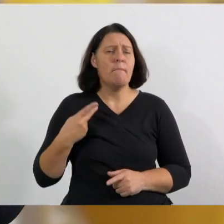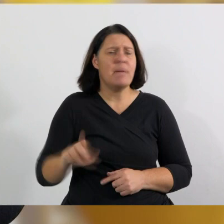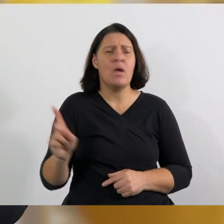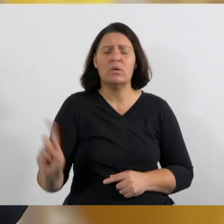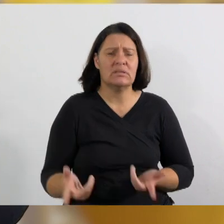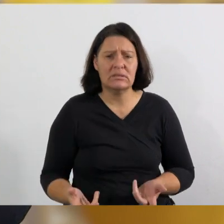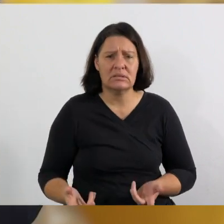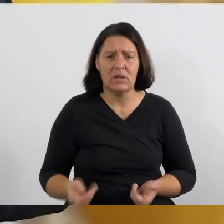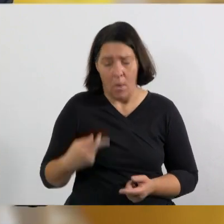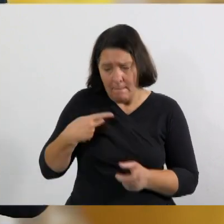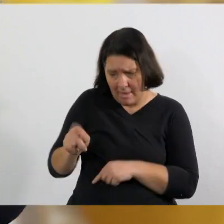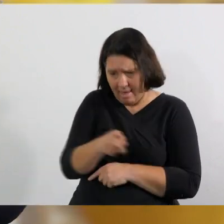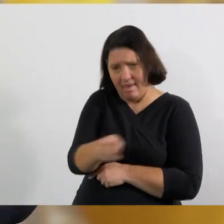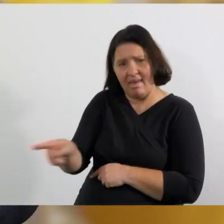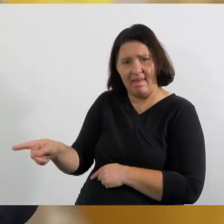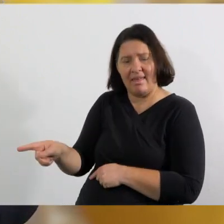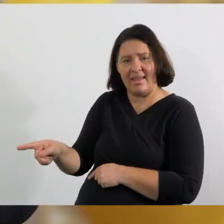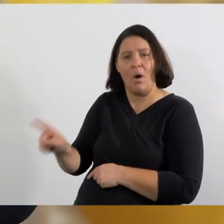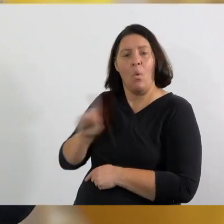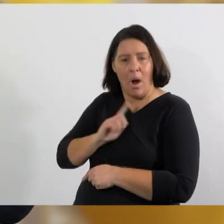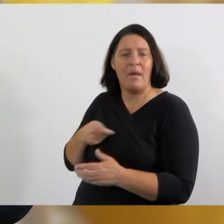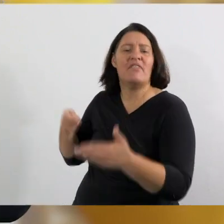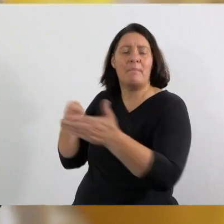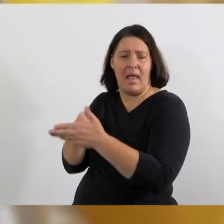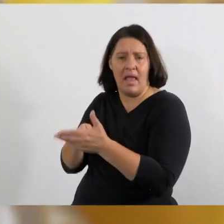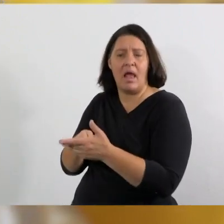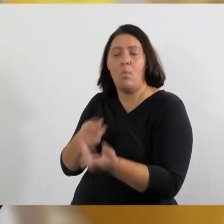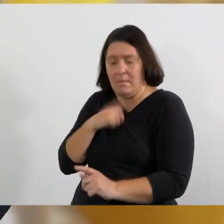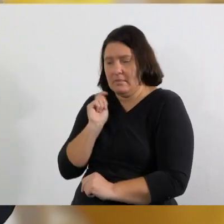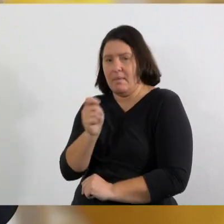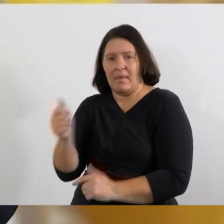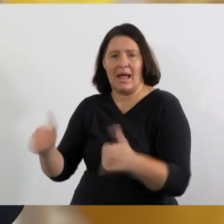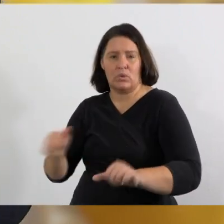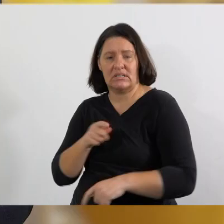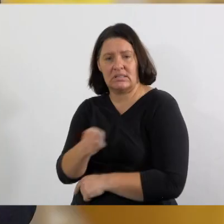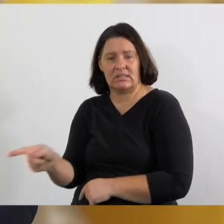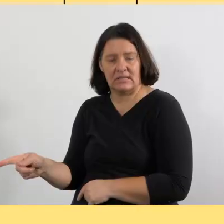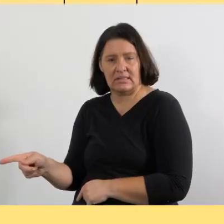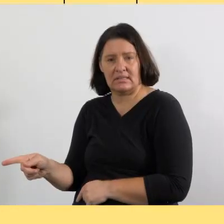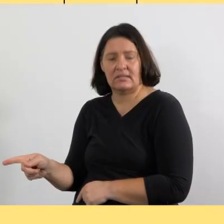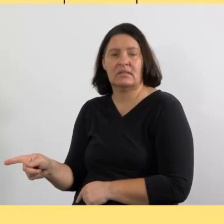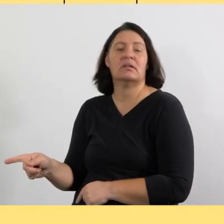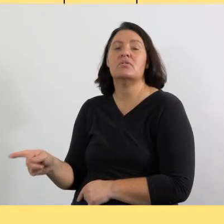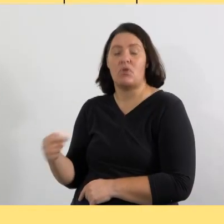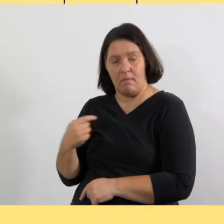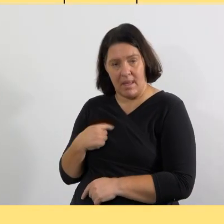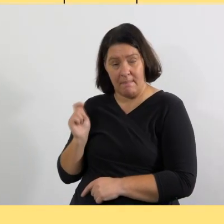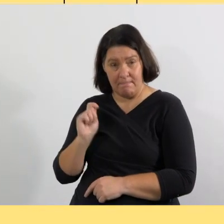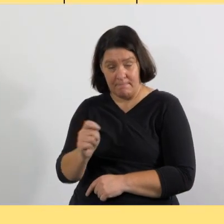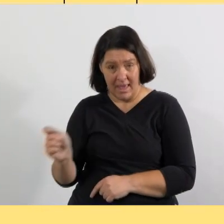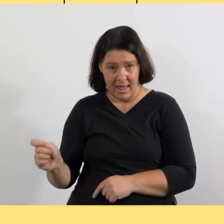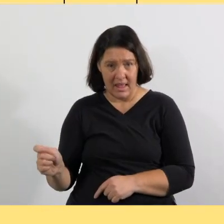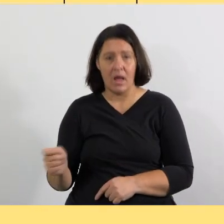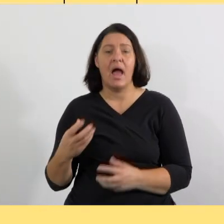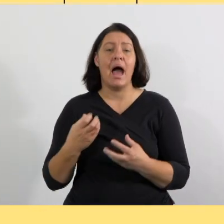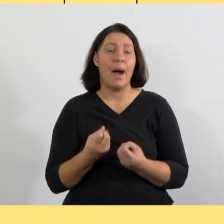What are we paying? We are paying the creditors whom we owe. And in this cash payments journal,